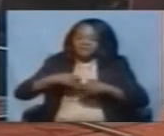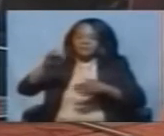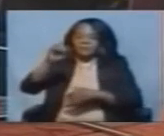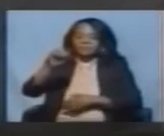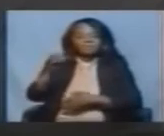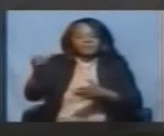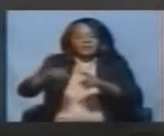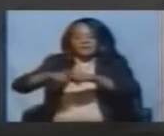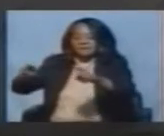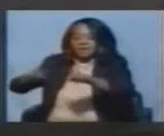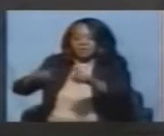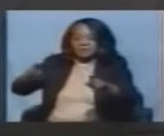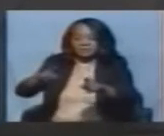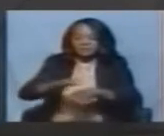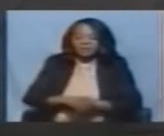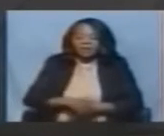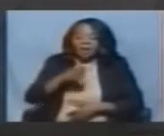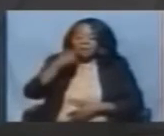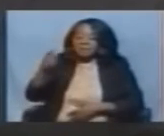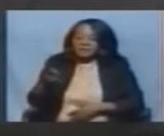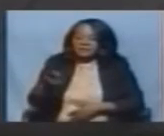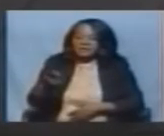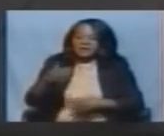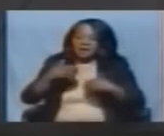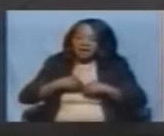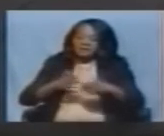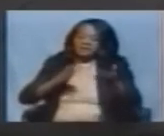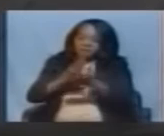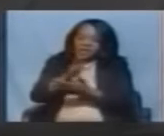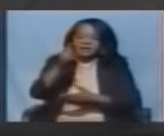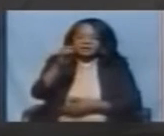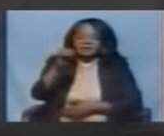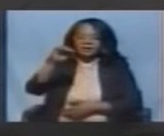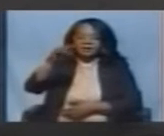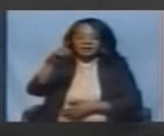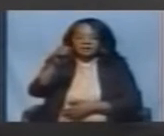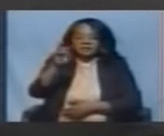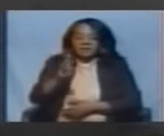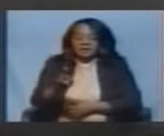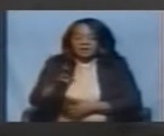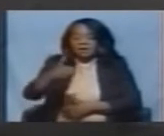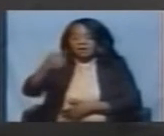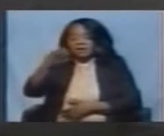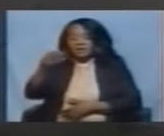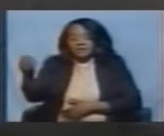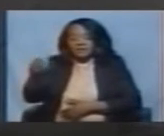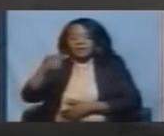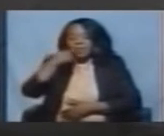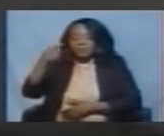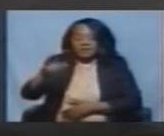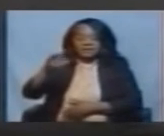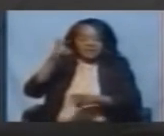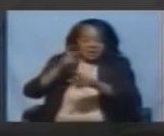to keep to, you know, a properly tendered out price. Because another thing, just before I answer that, another thing that you must bear in mind, Revisor,